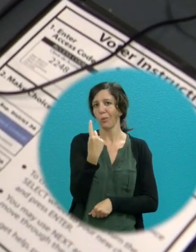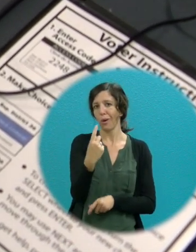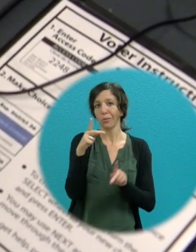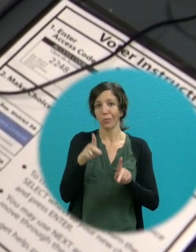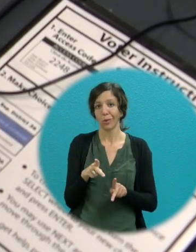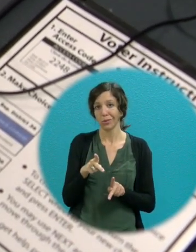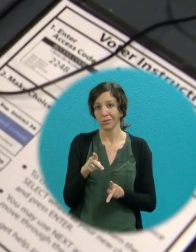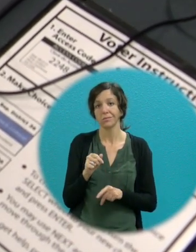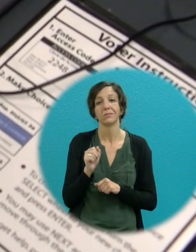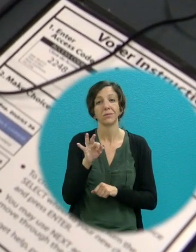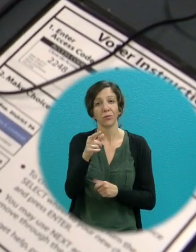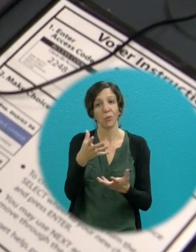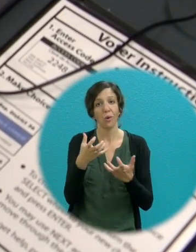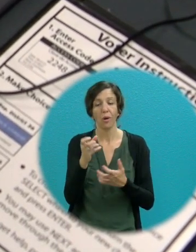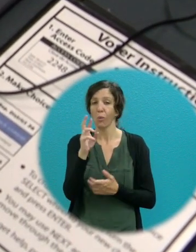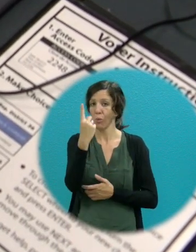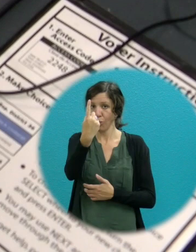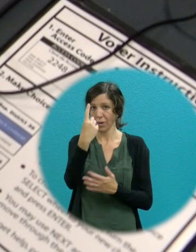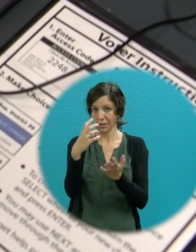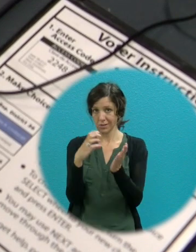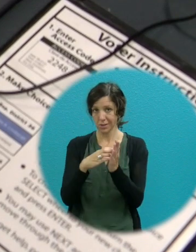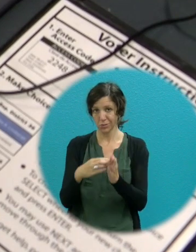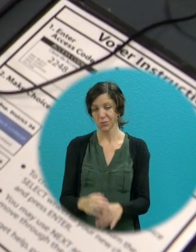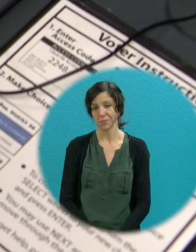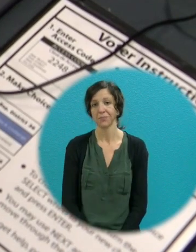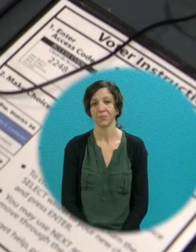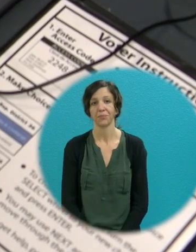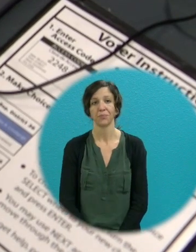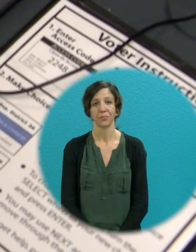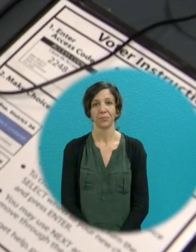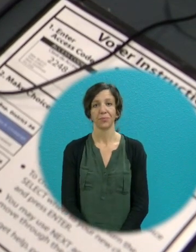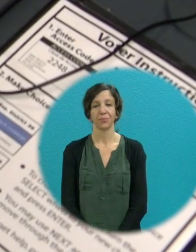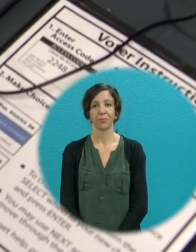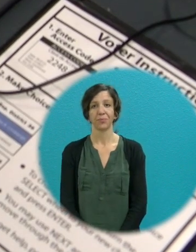that's your choice. Judy. Contest 6. Al Mickey.